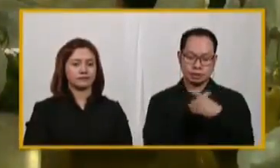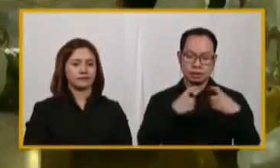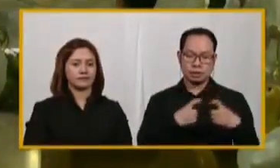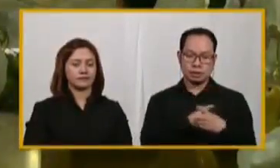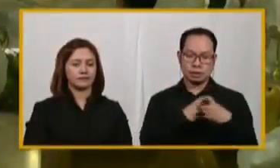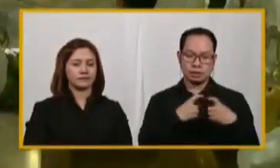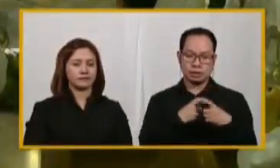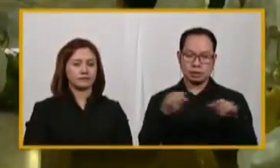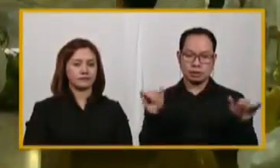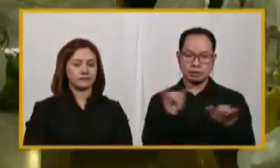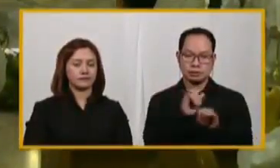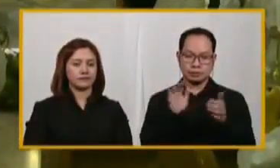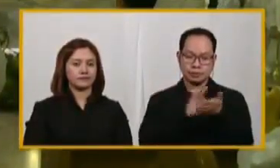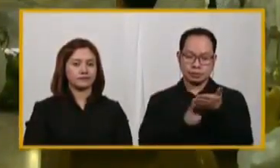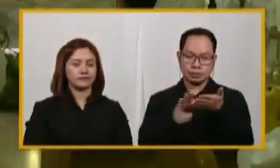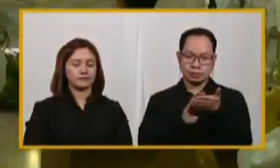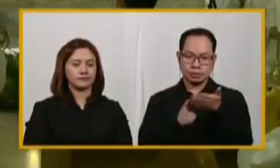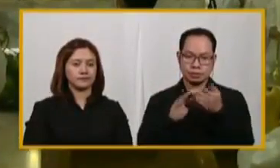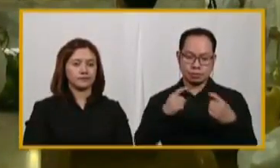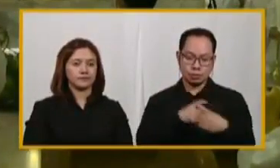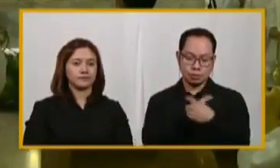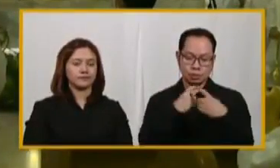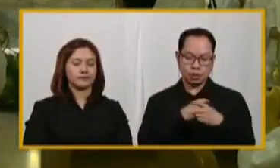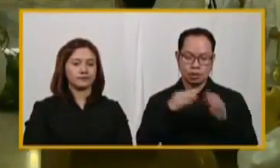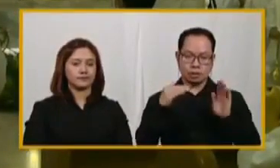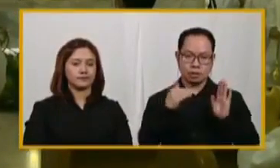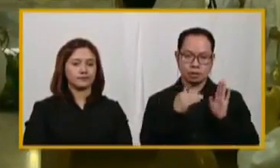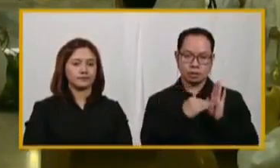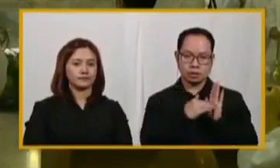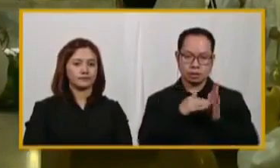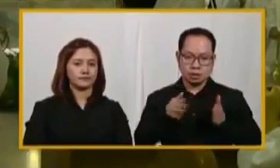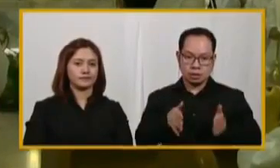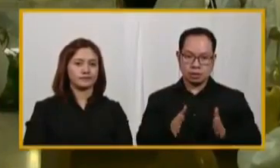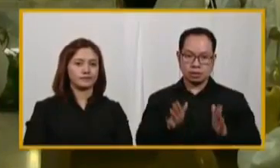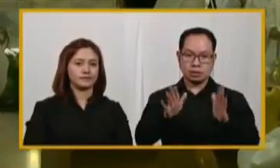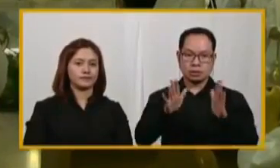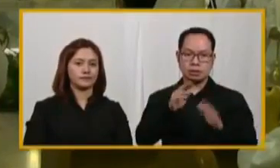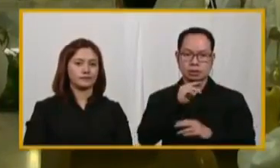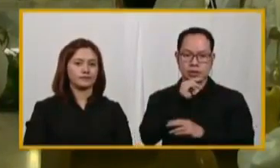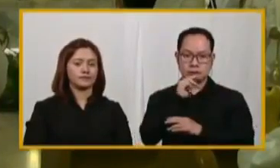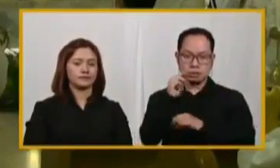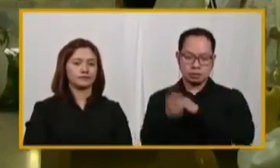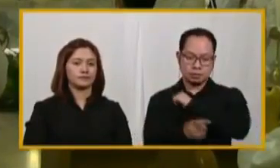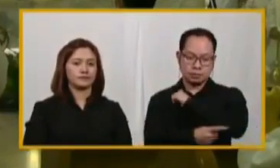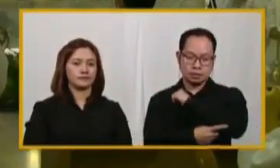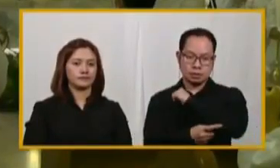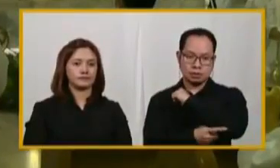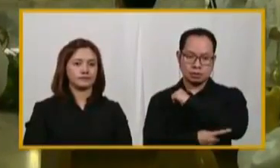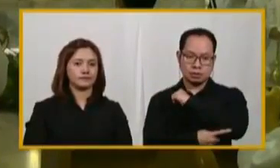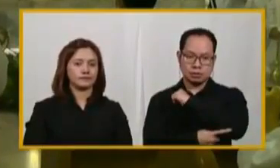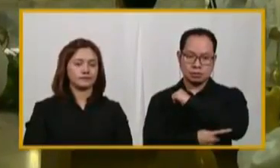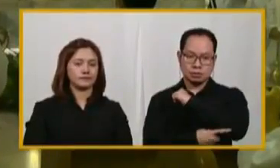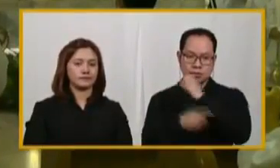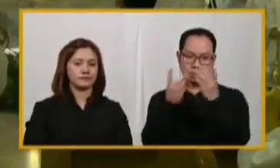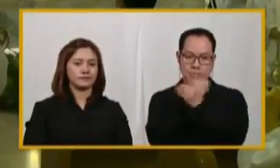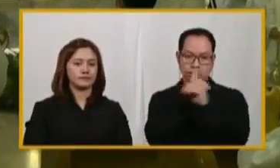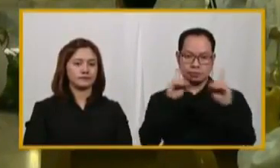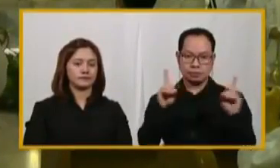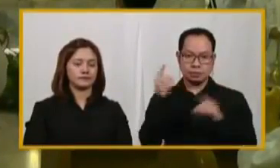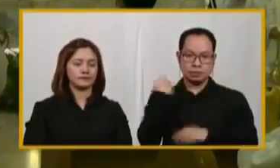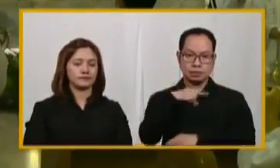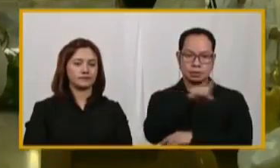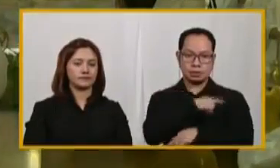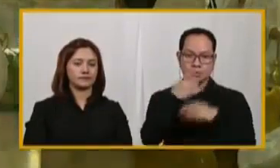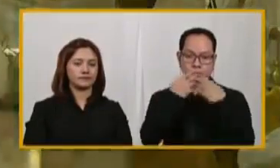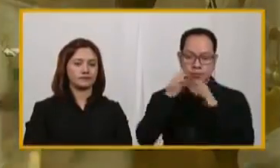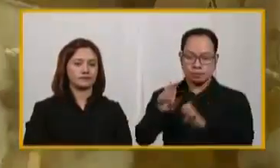trespasses, as we forgive those who trespass against us. And lead us not into temptation, but deliver us from